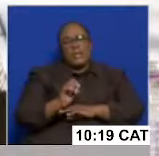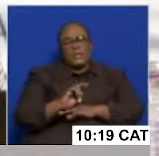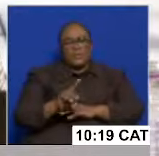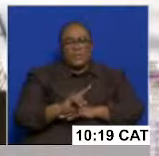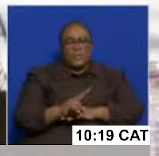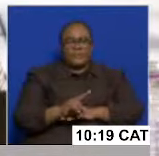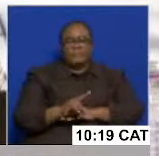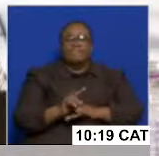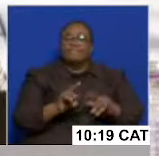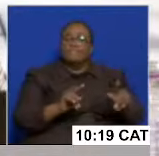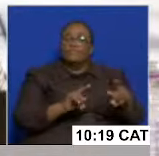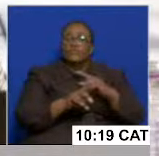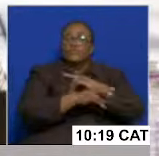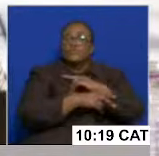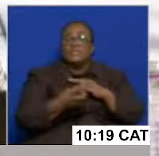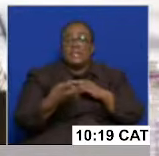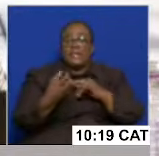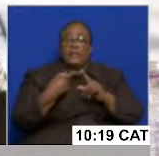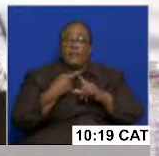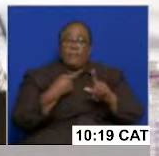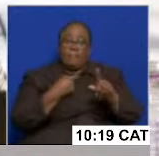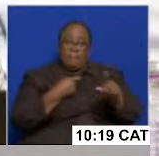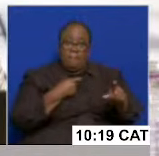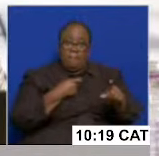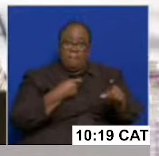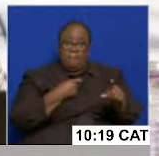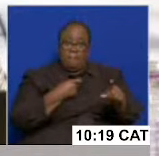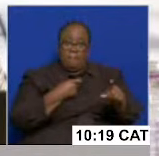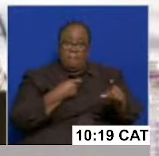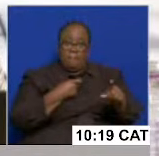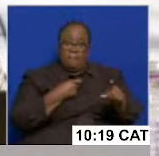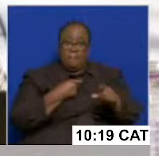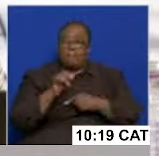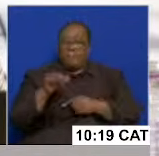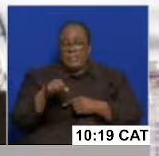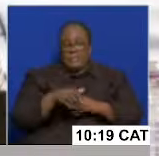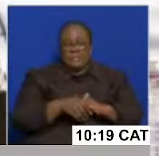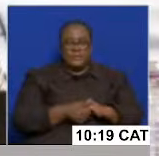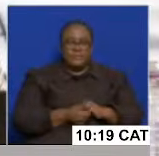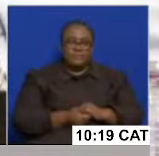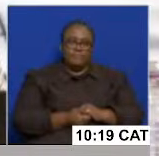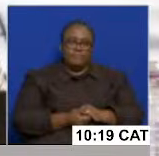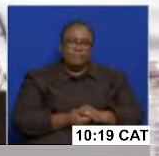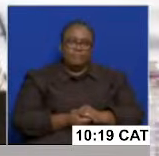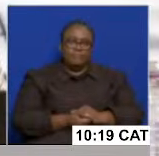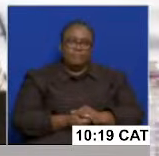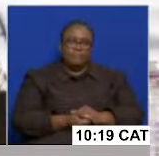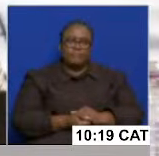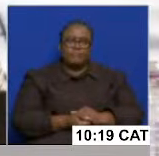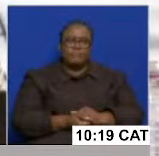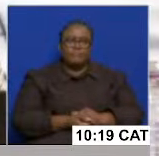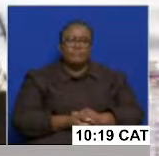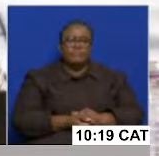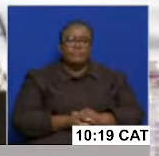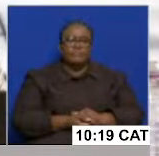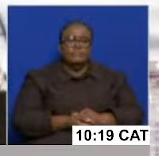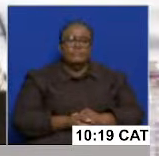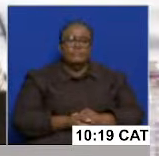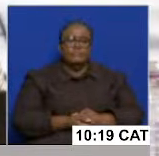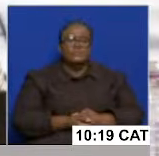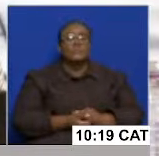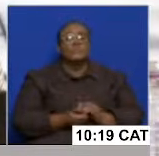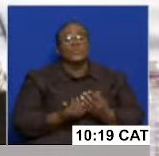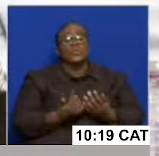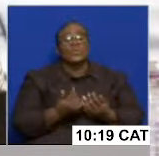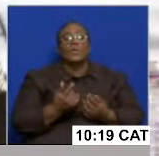from the owner. Is that right? Yes. Yes. Now, based on your recollection at this meeting,